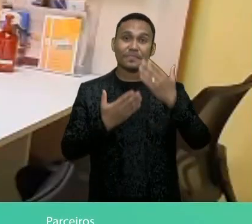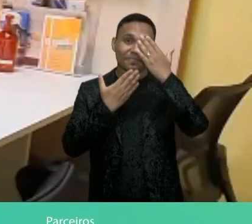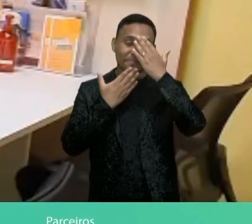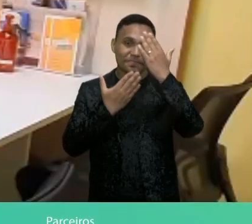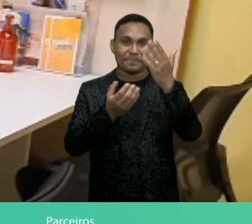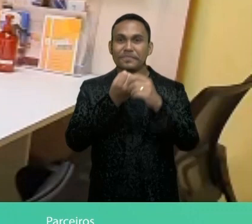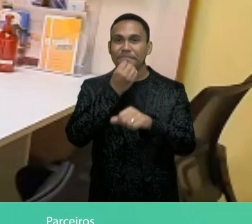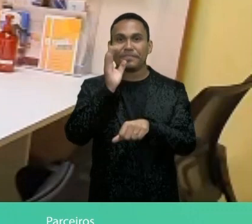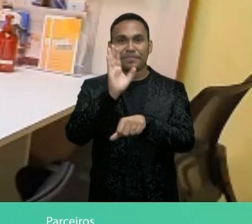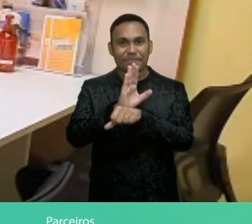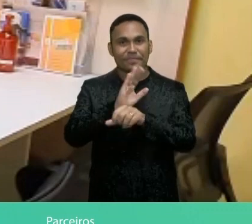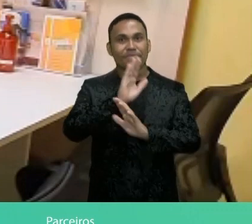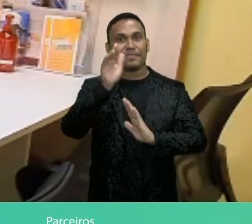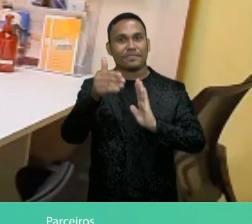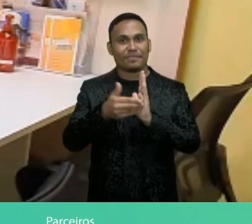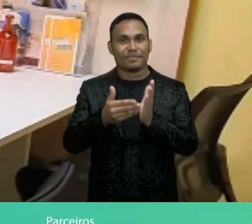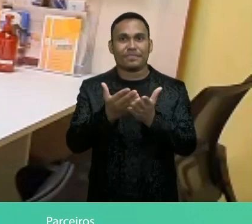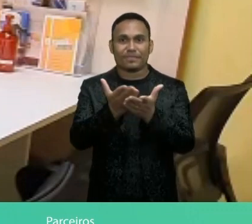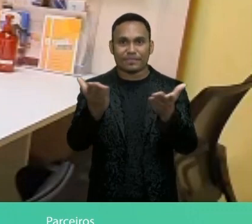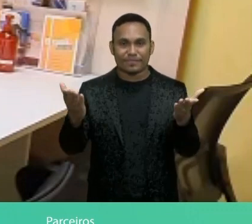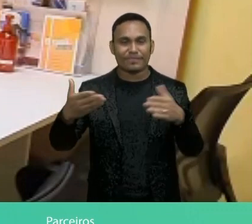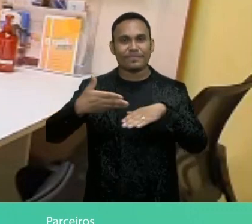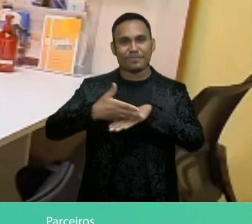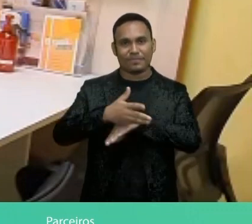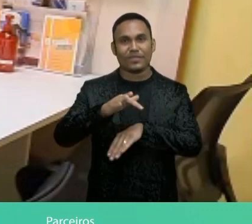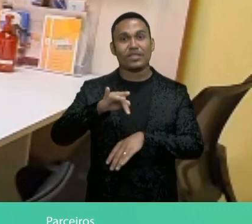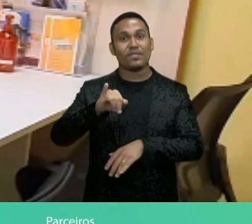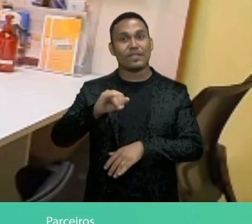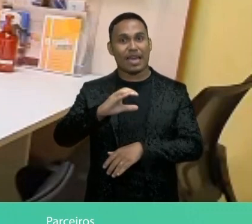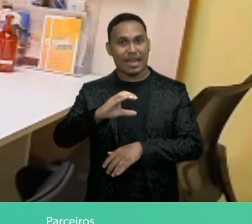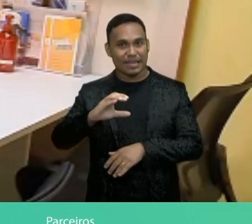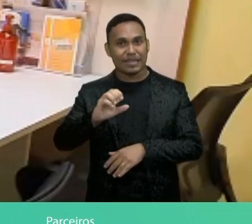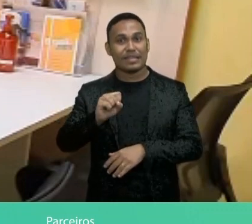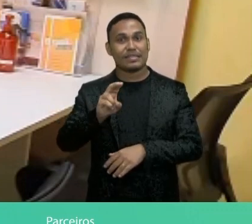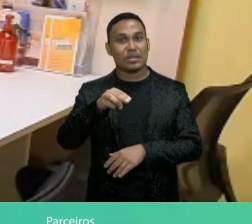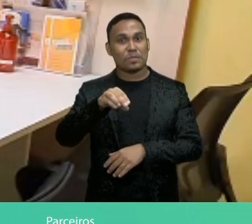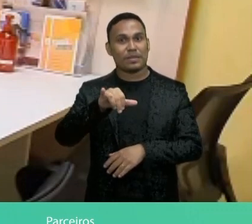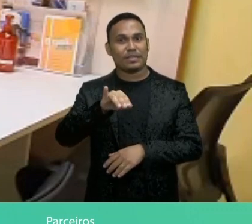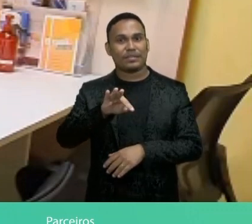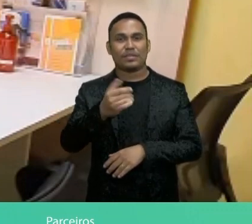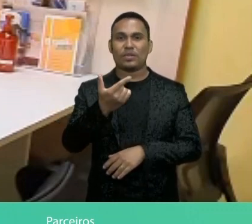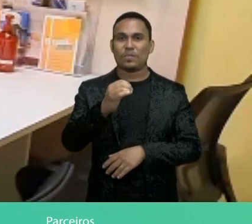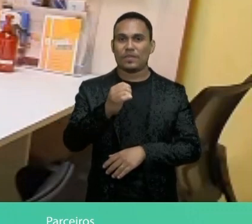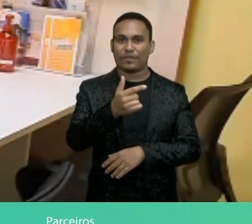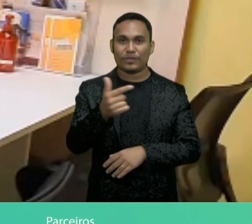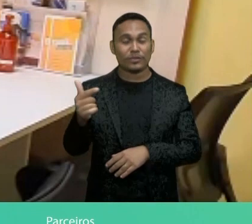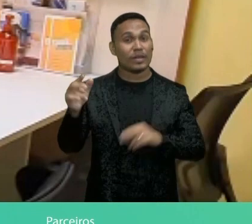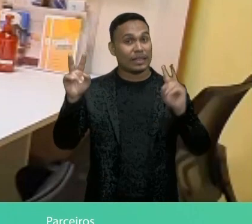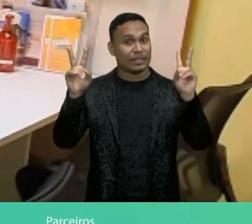tarde. Congratulations. A todos. Hello, everyone.